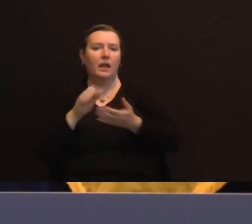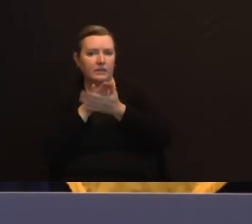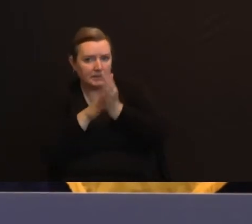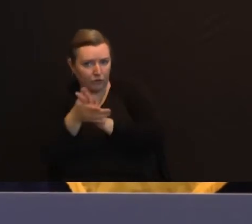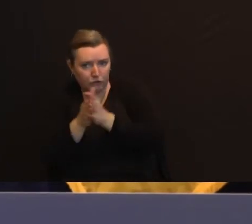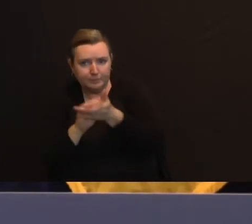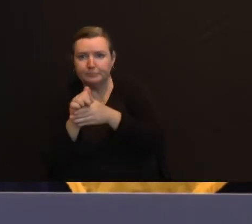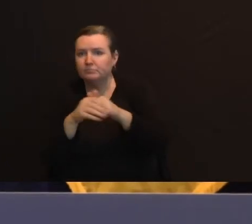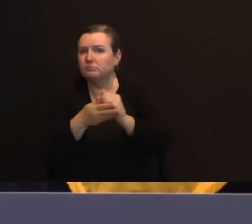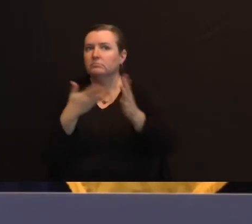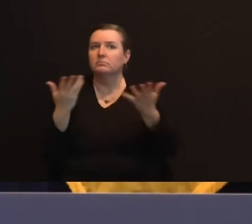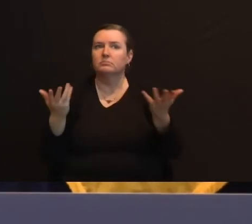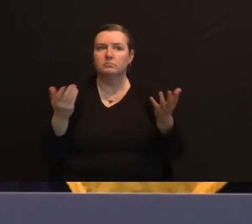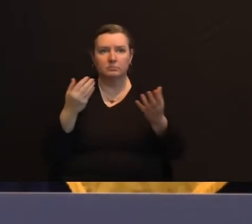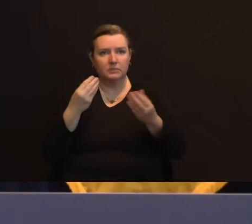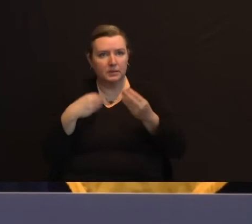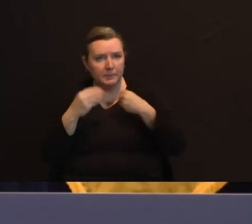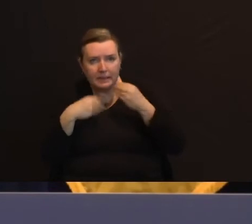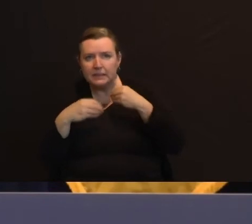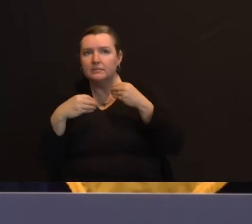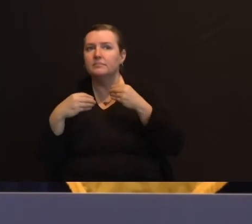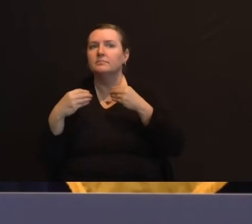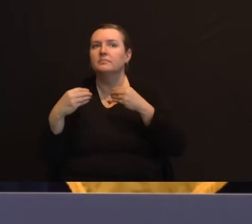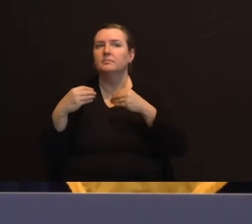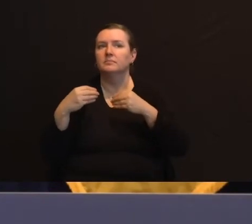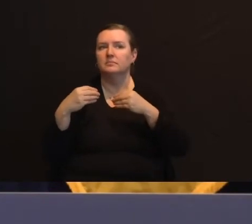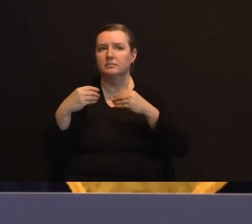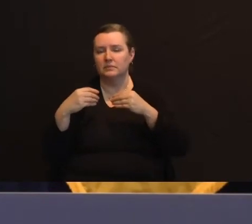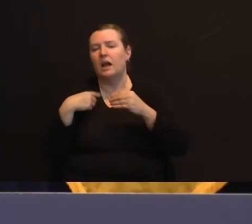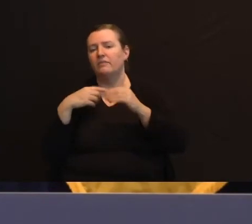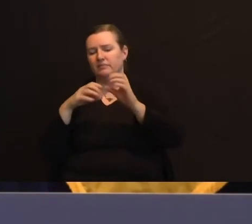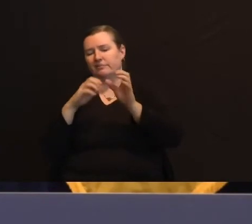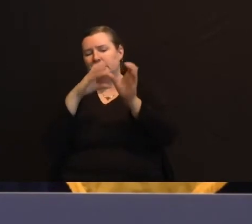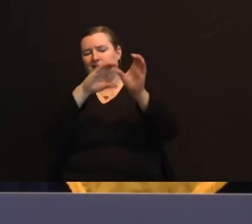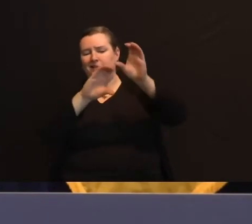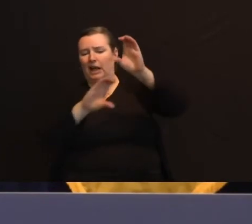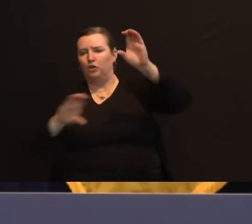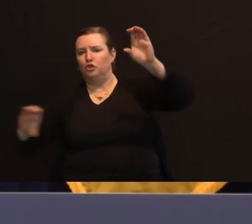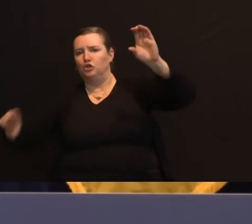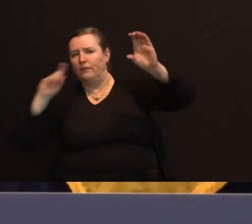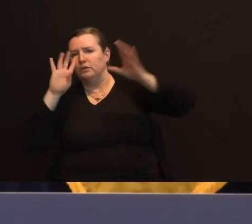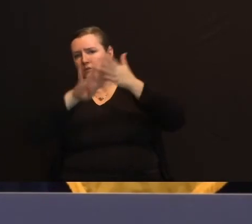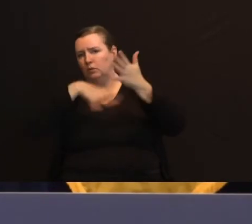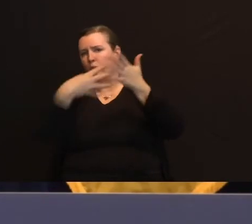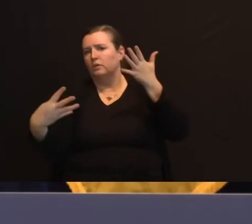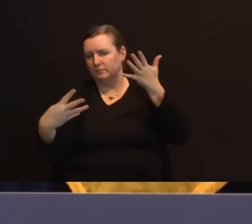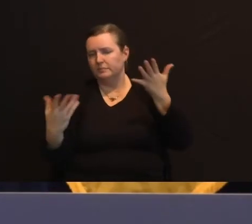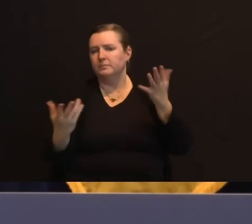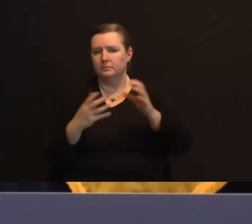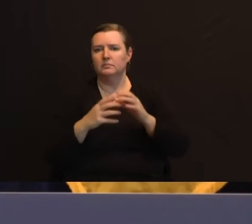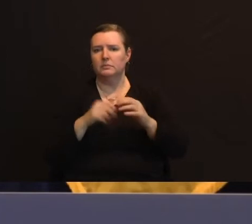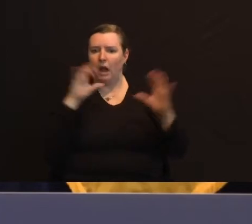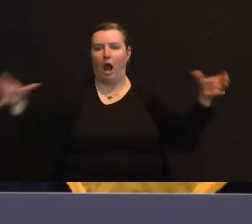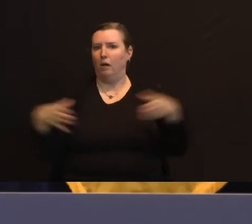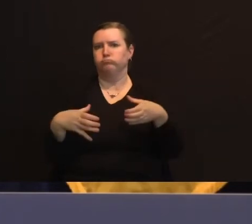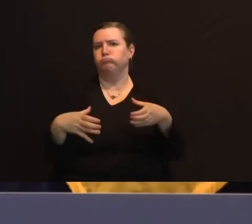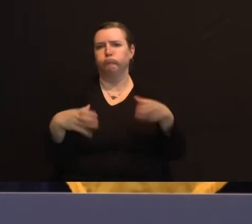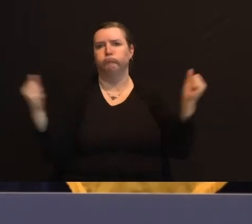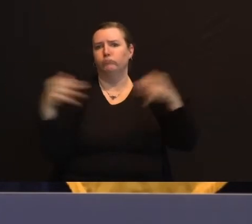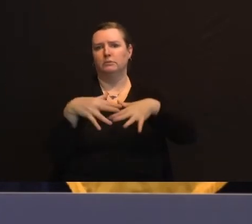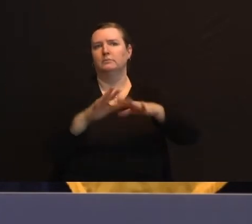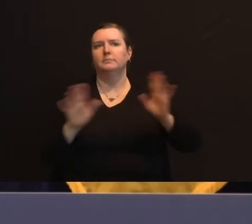meal periods. Just really, so I think the setup, the sort of the base, what's inside